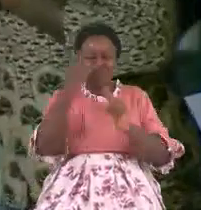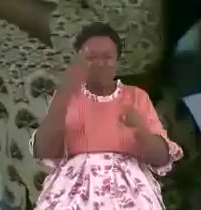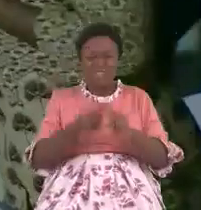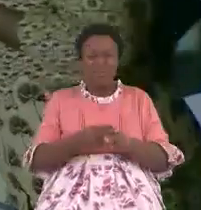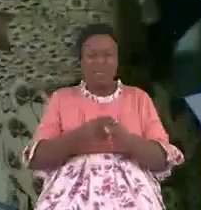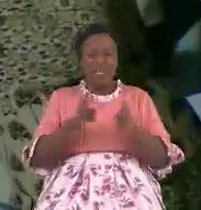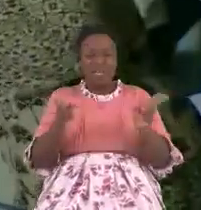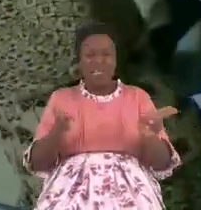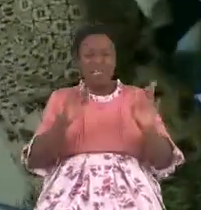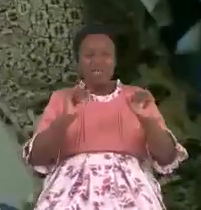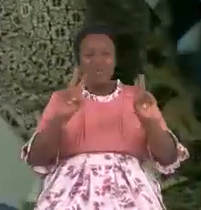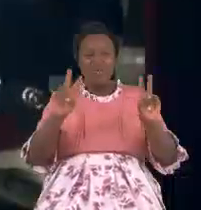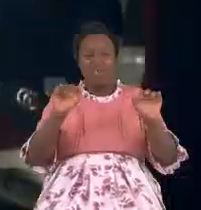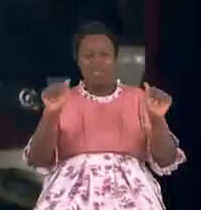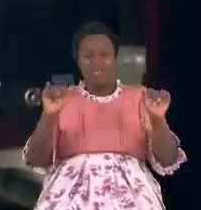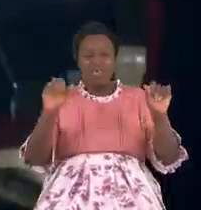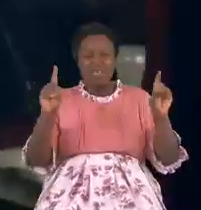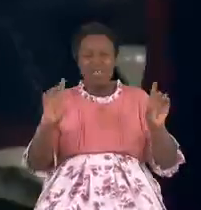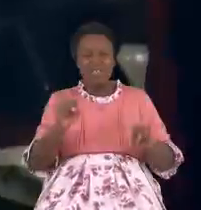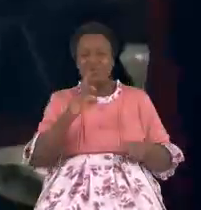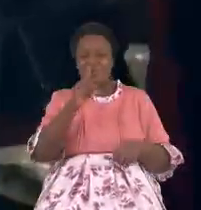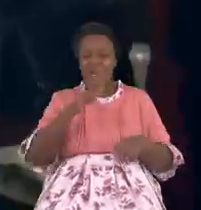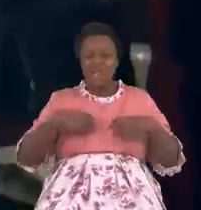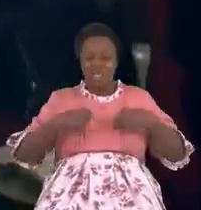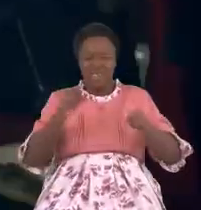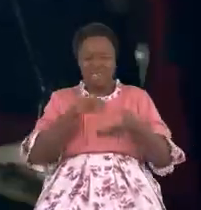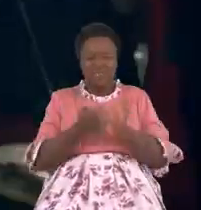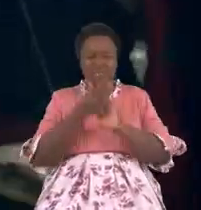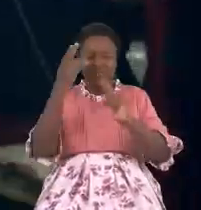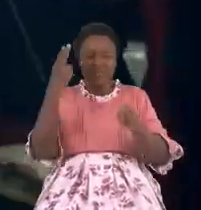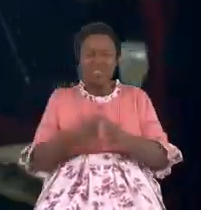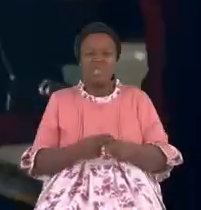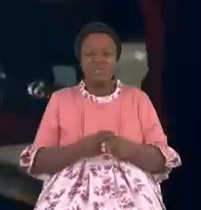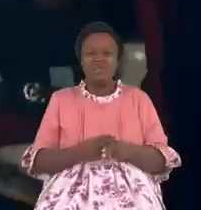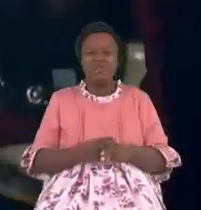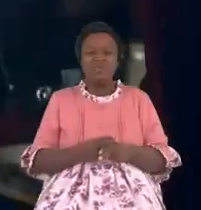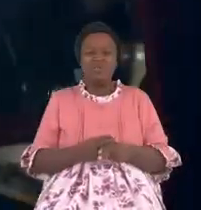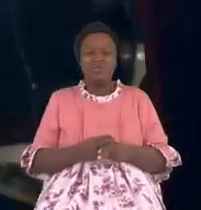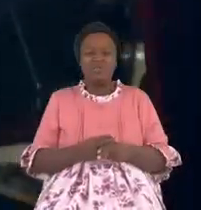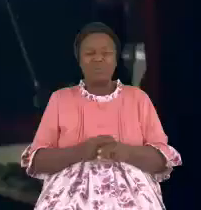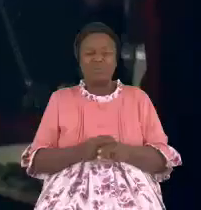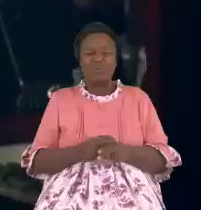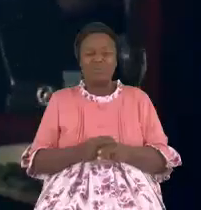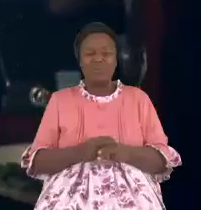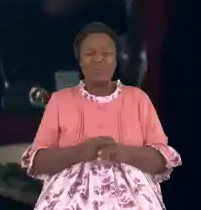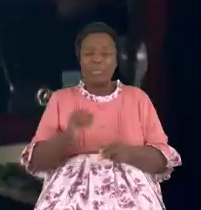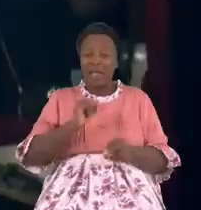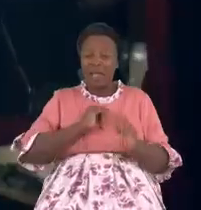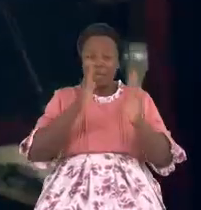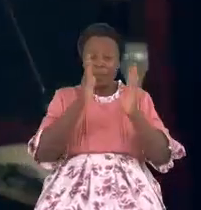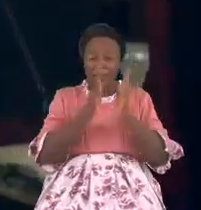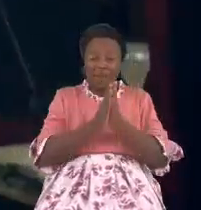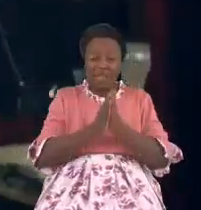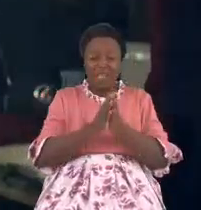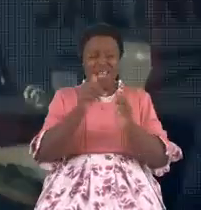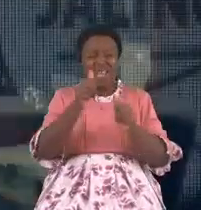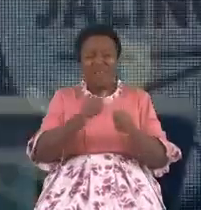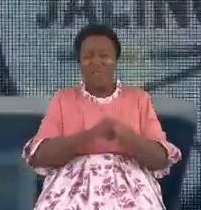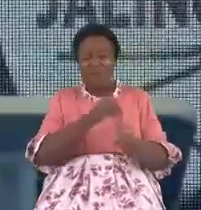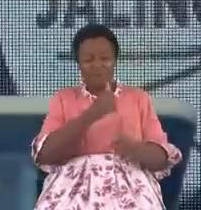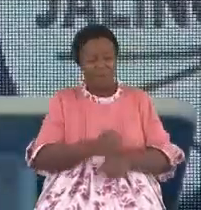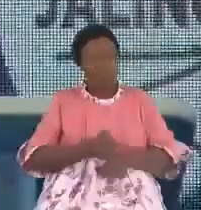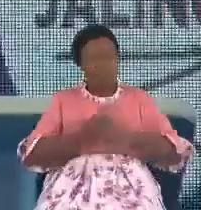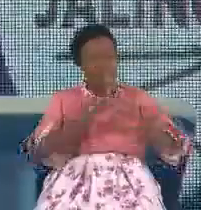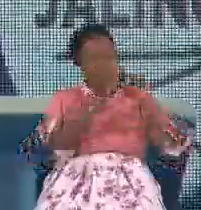aids were healed in jesus name i pray every mountain move out